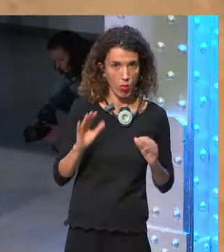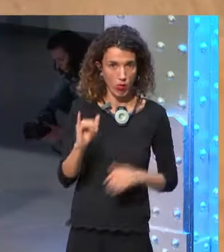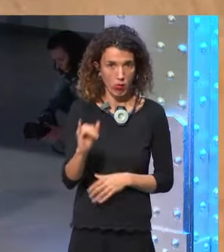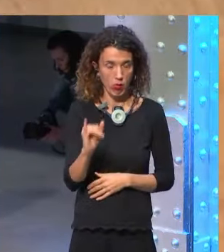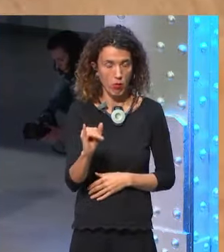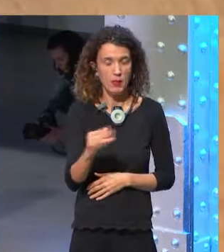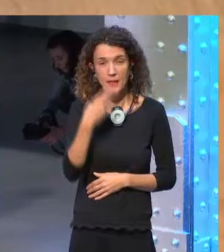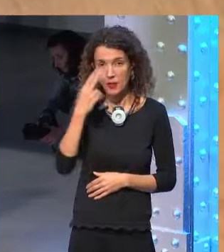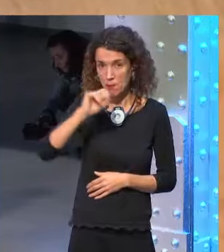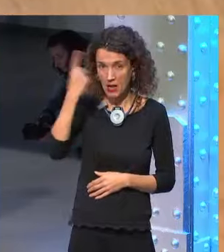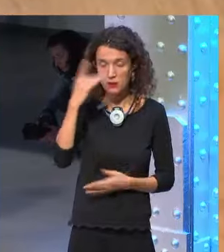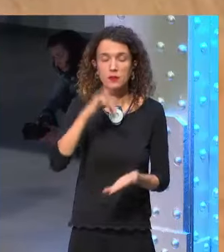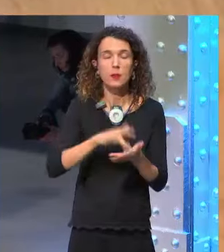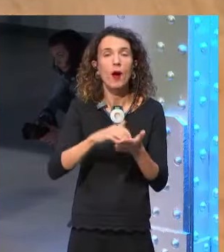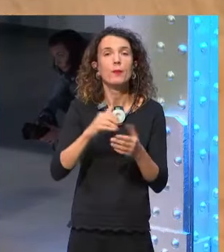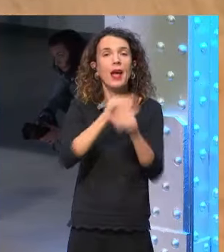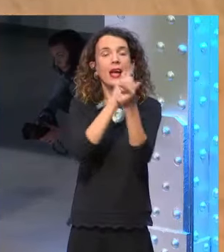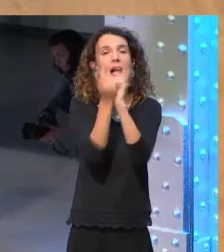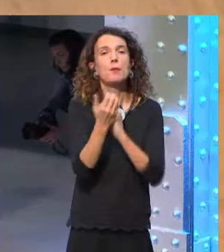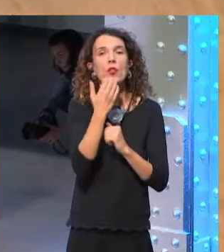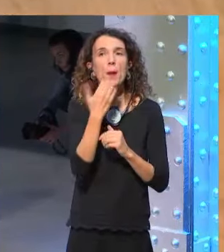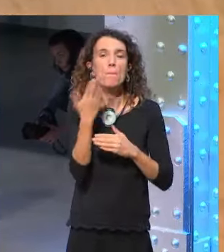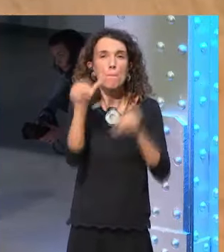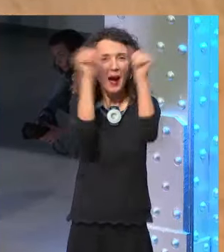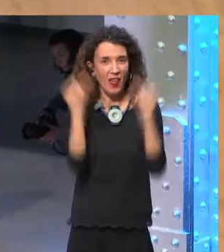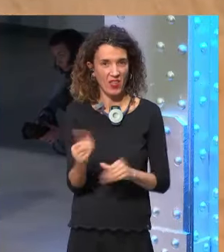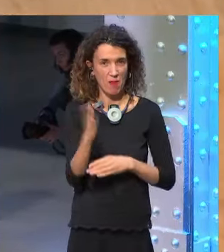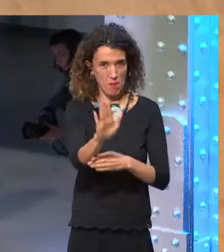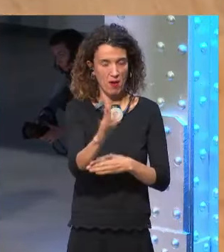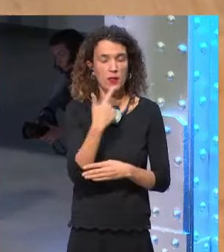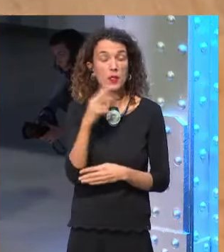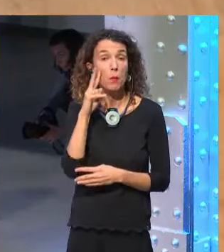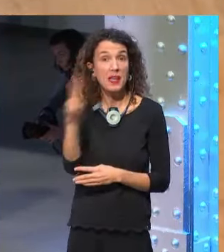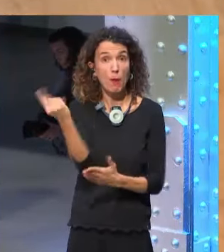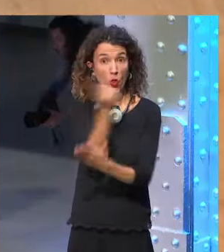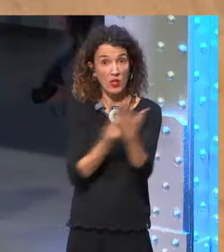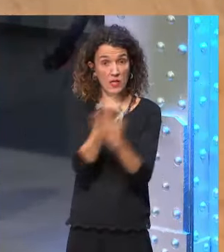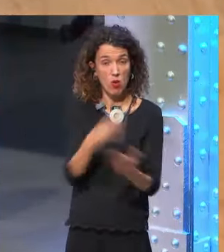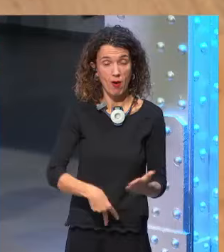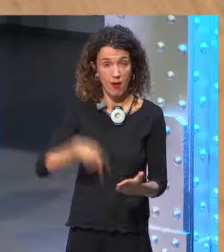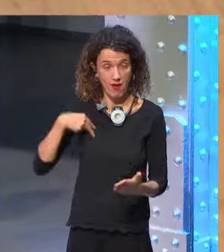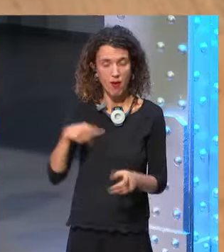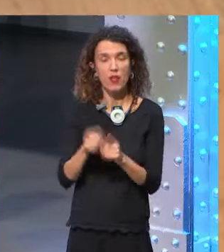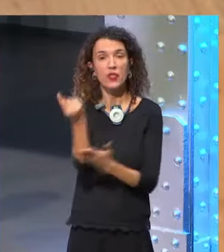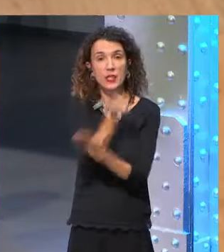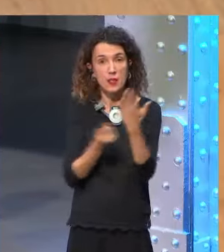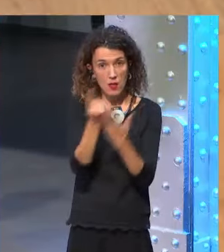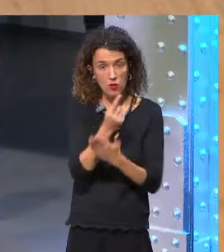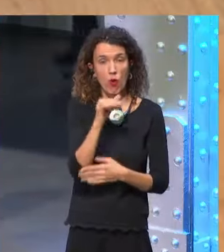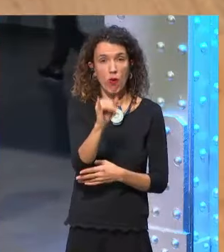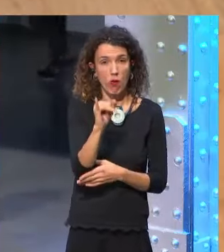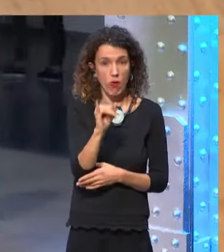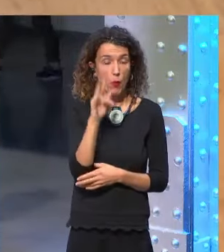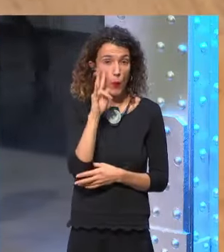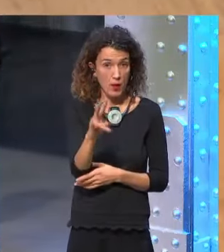paradigm shift. If you look at design in general, the designer is in control, like from the idea